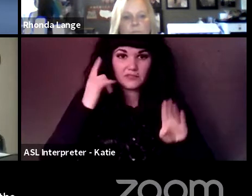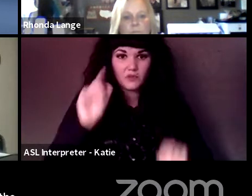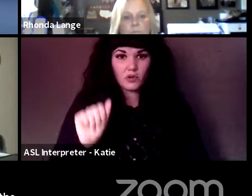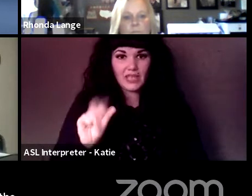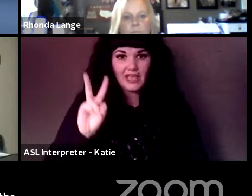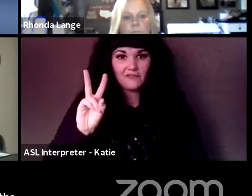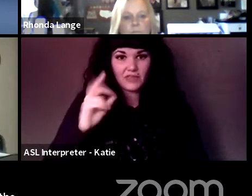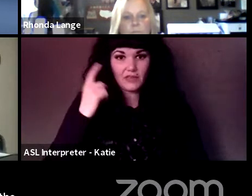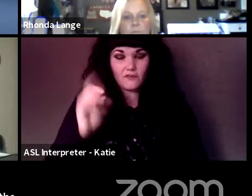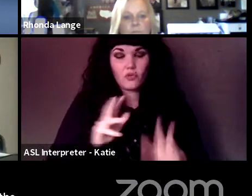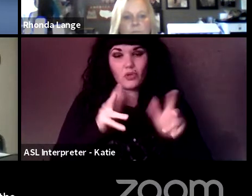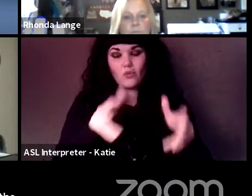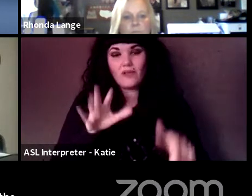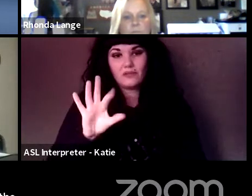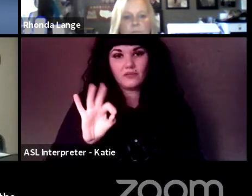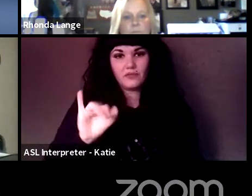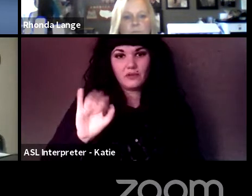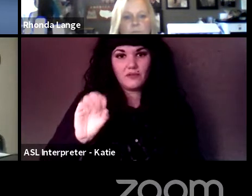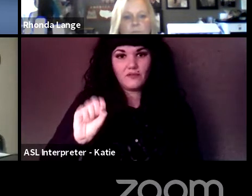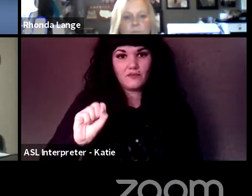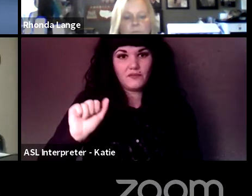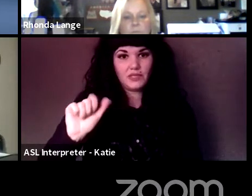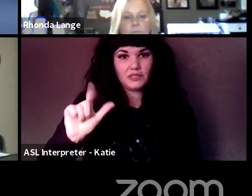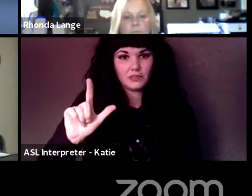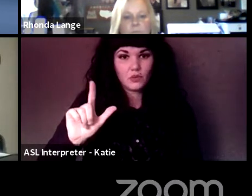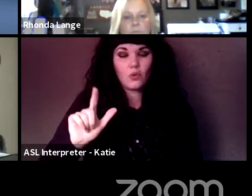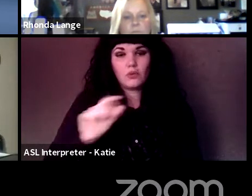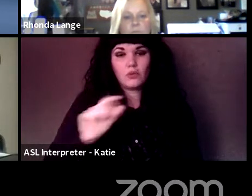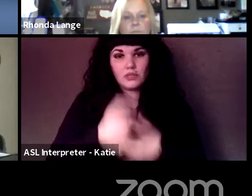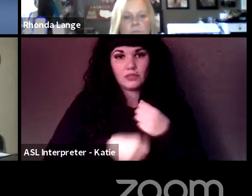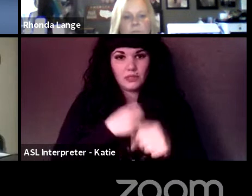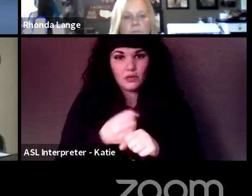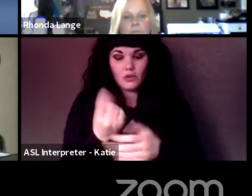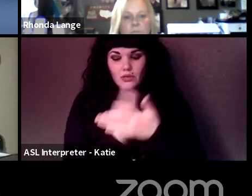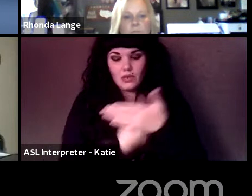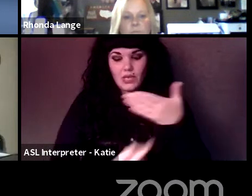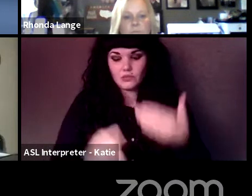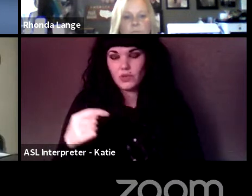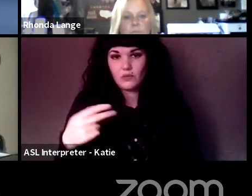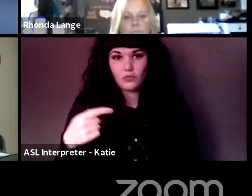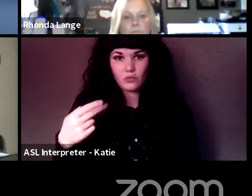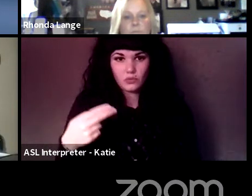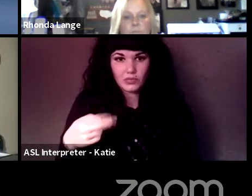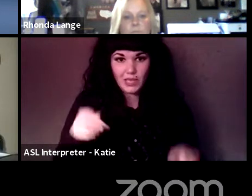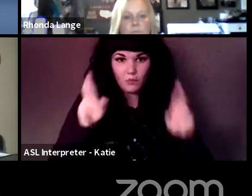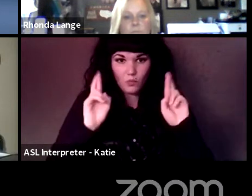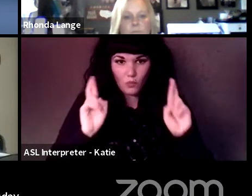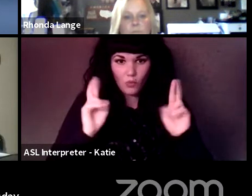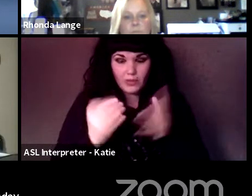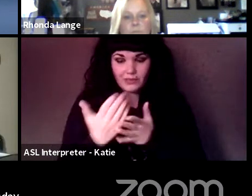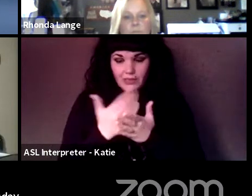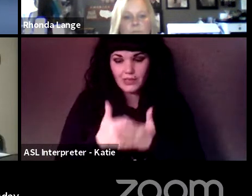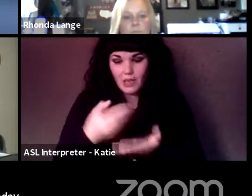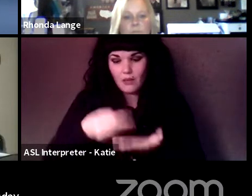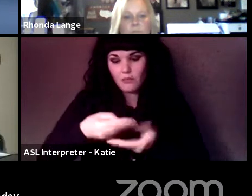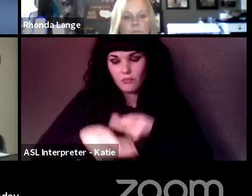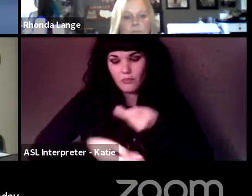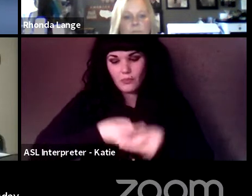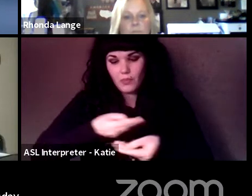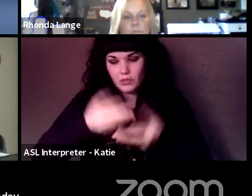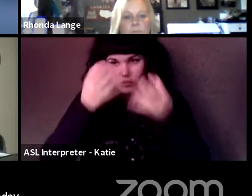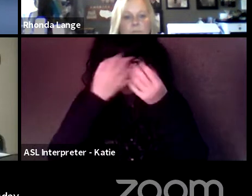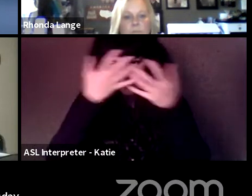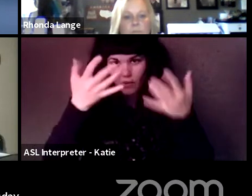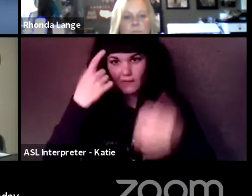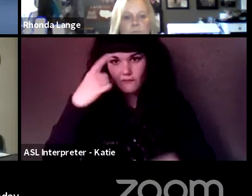be working on that. Next week, then on Thursday, I hope to get budget information for June 30 from